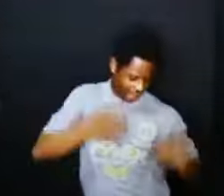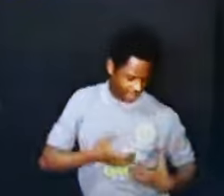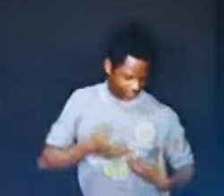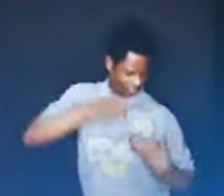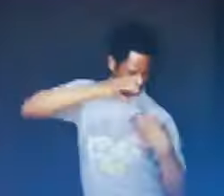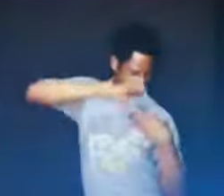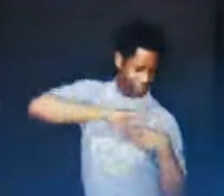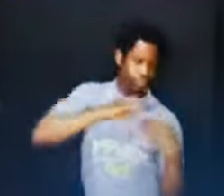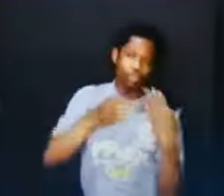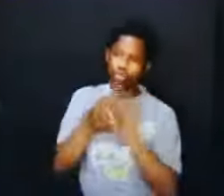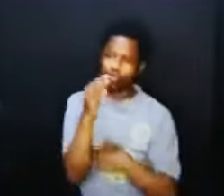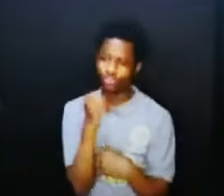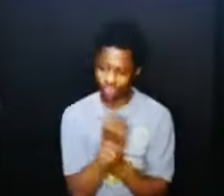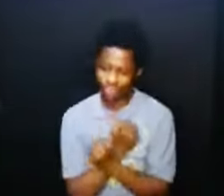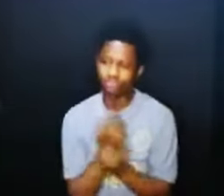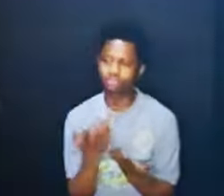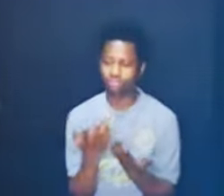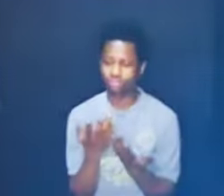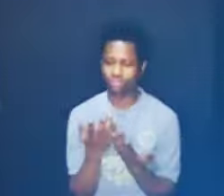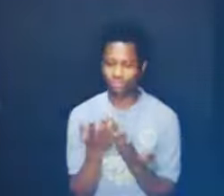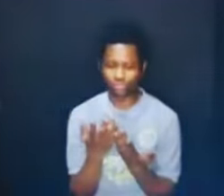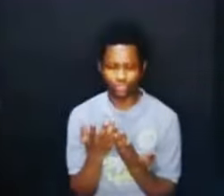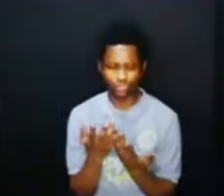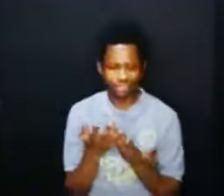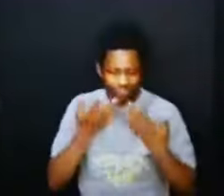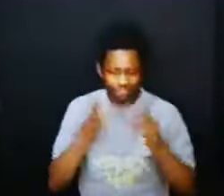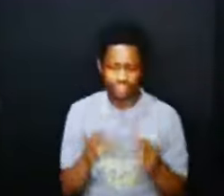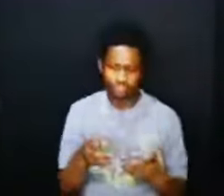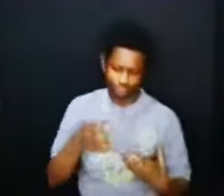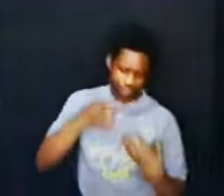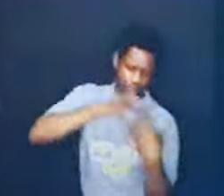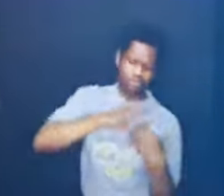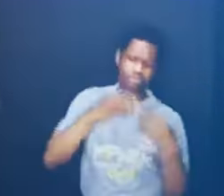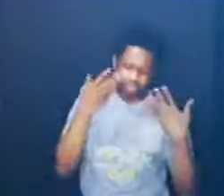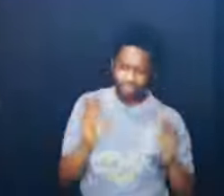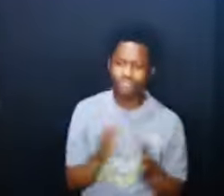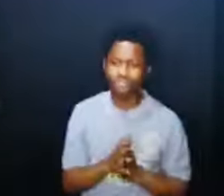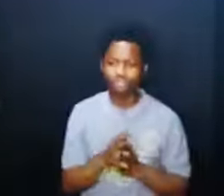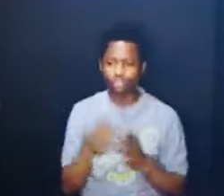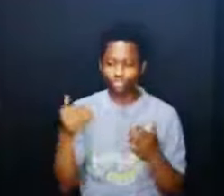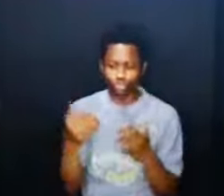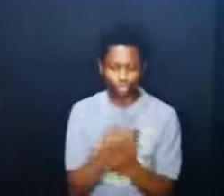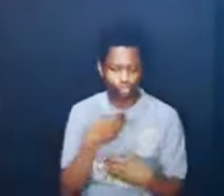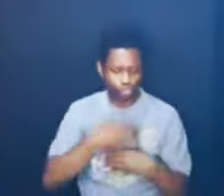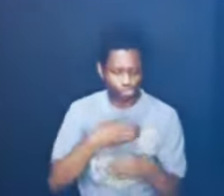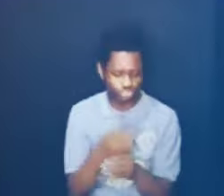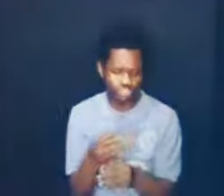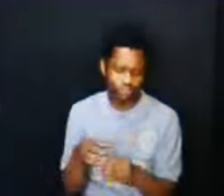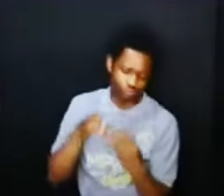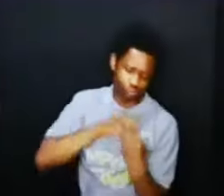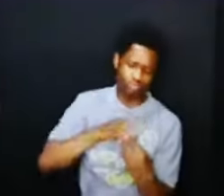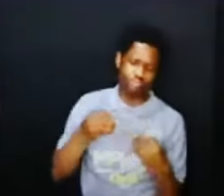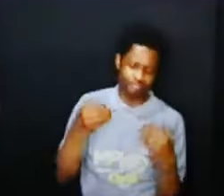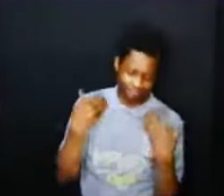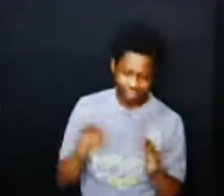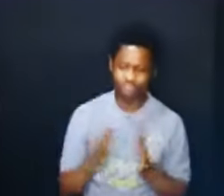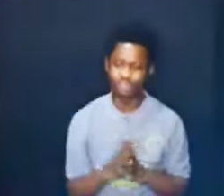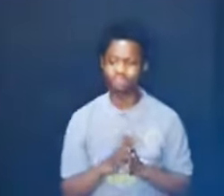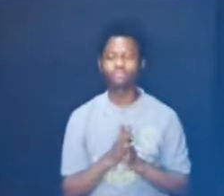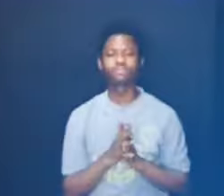It isn't going to be poured, but it has been poured into the heart of the new creation. Then the